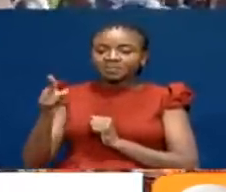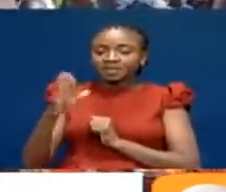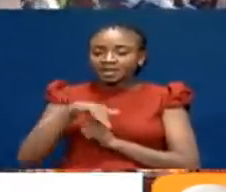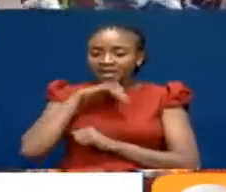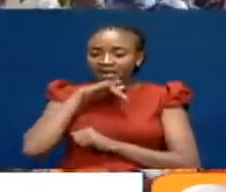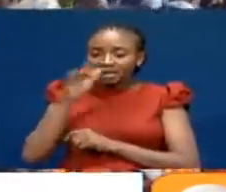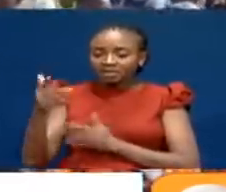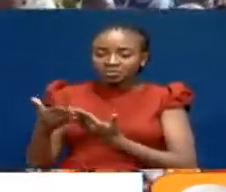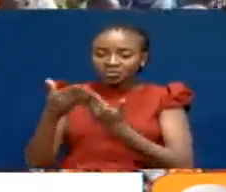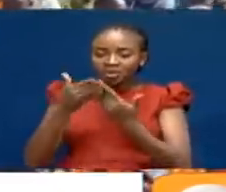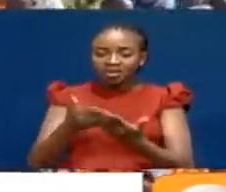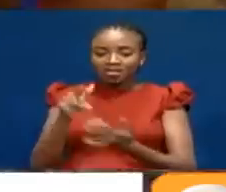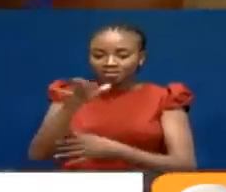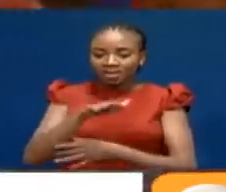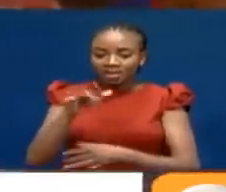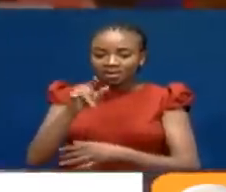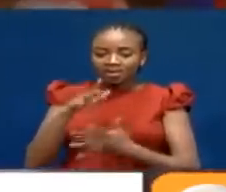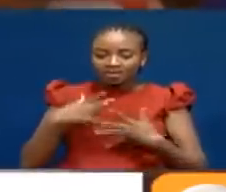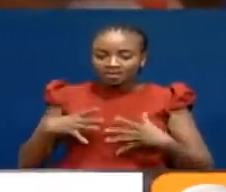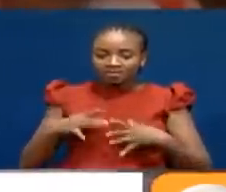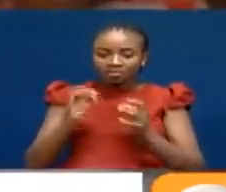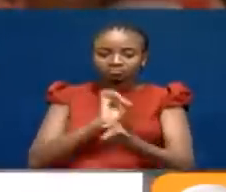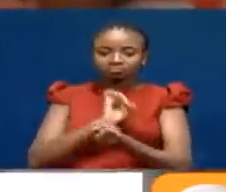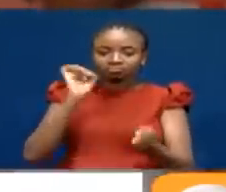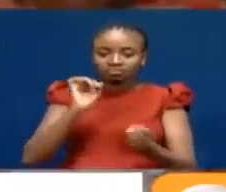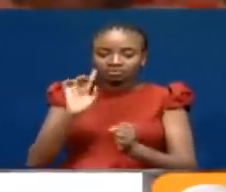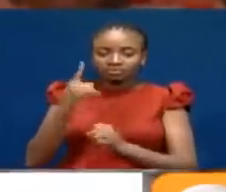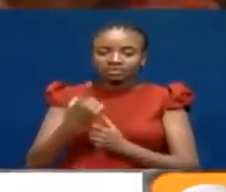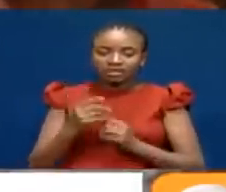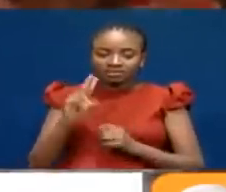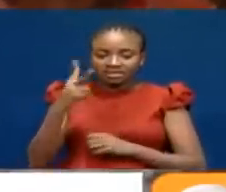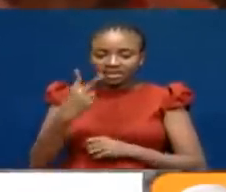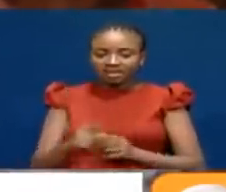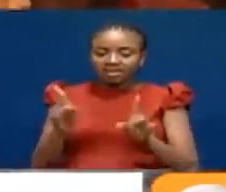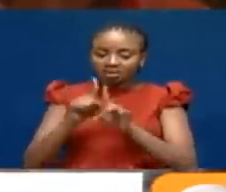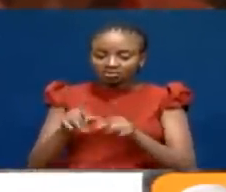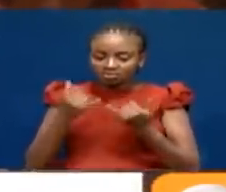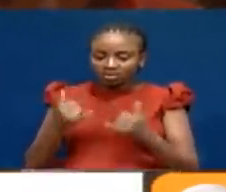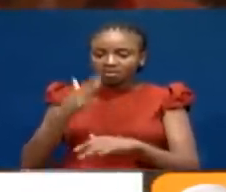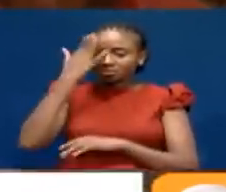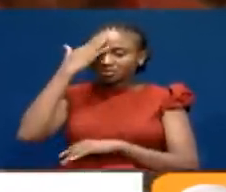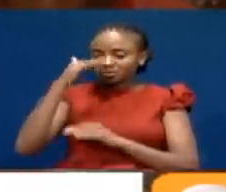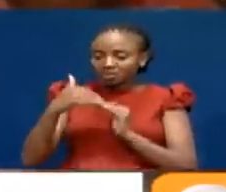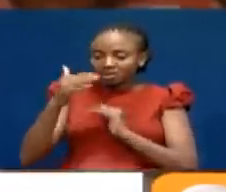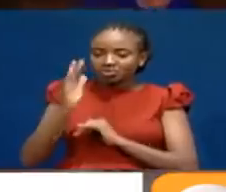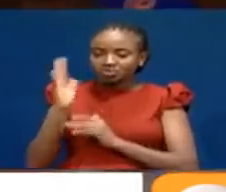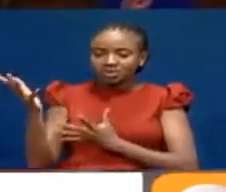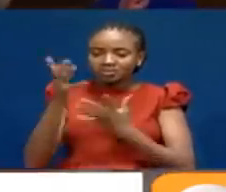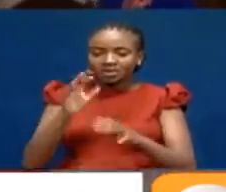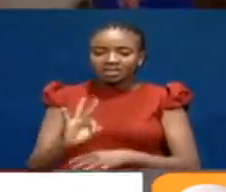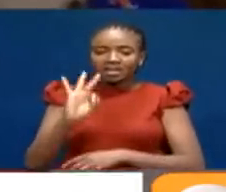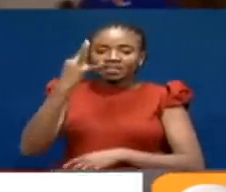kuleta second liberation. Na sasa tunajua utaleta third